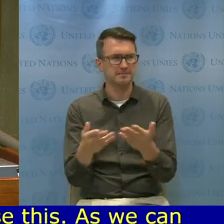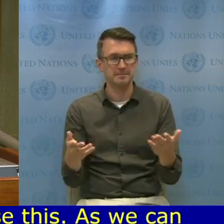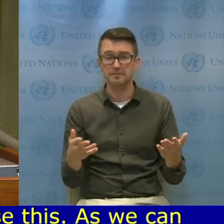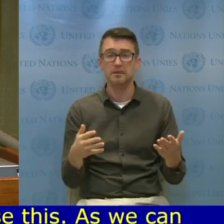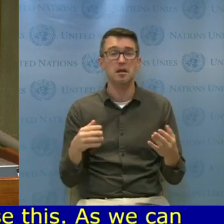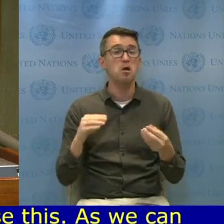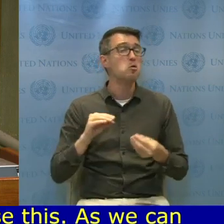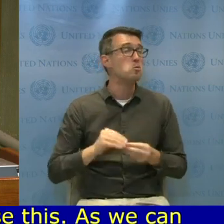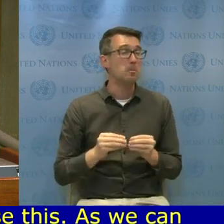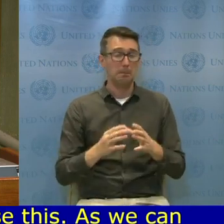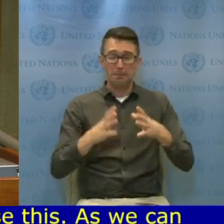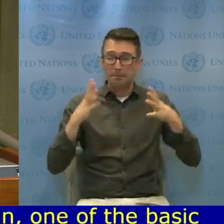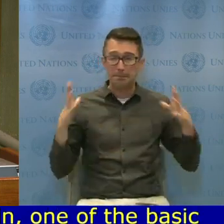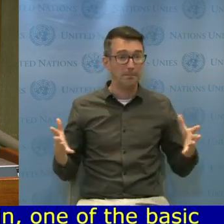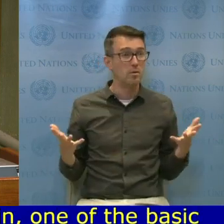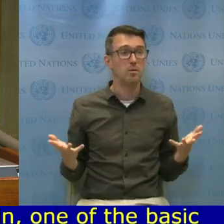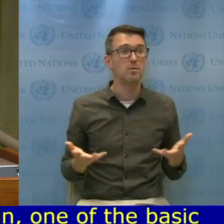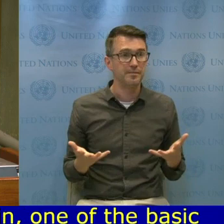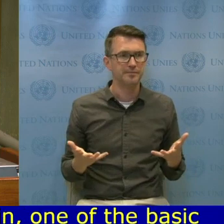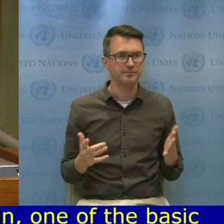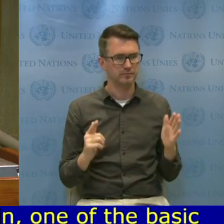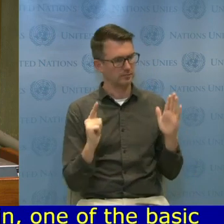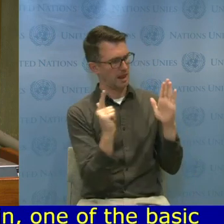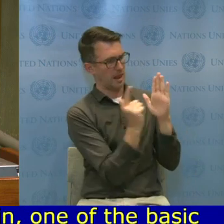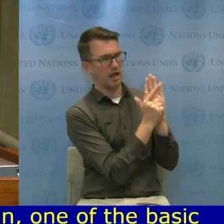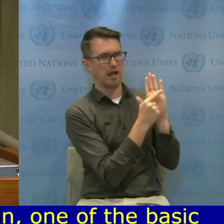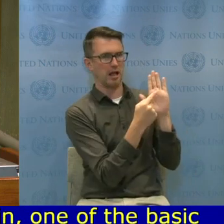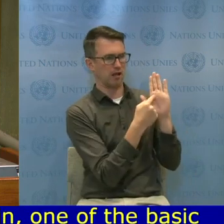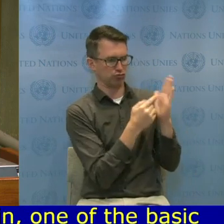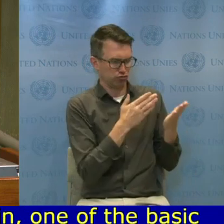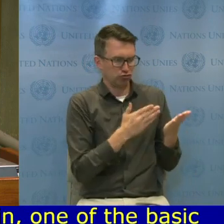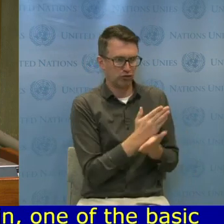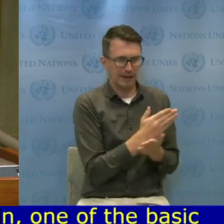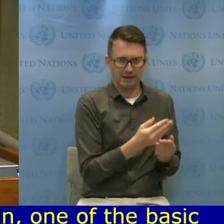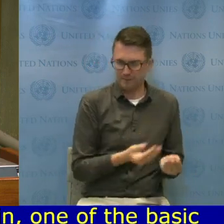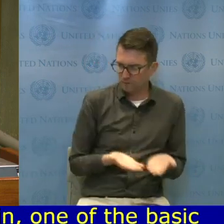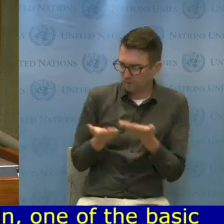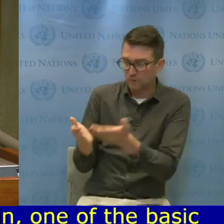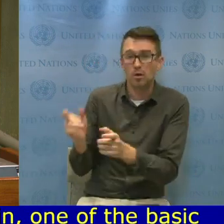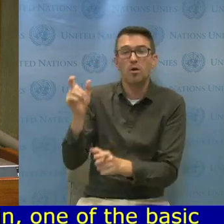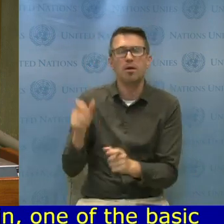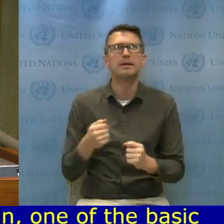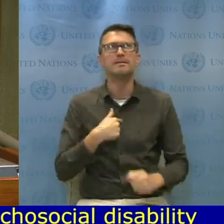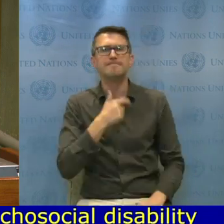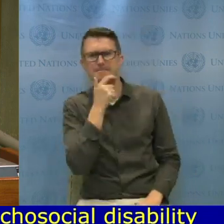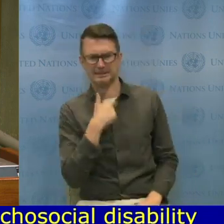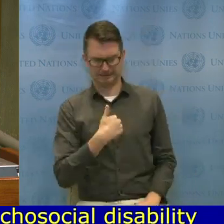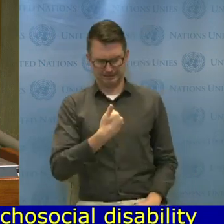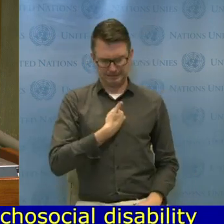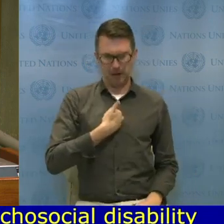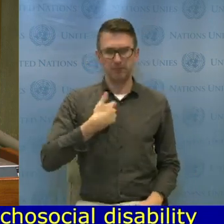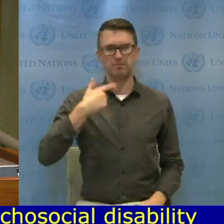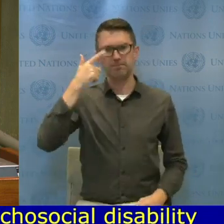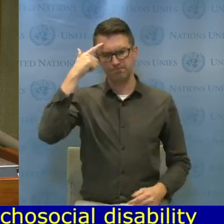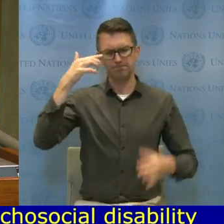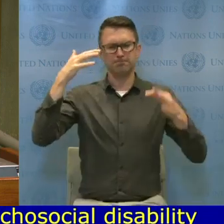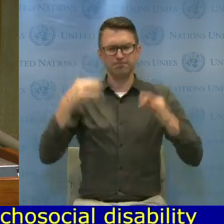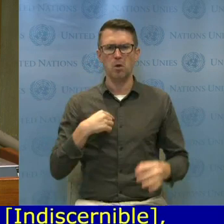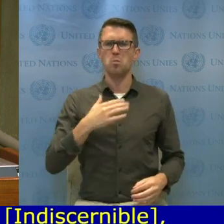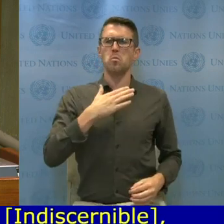legal capacity. Therefore, they do not have any rights for the free and informed consent, and they do not have the